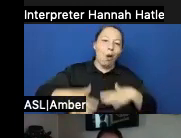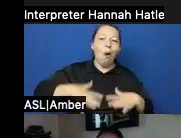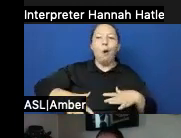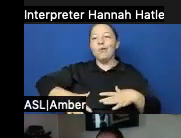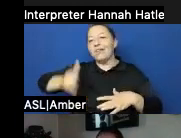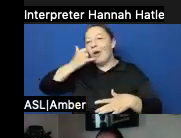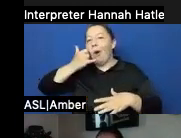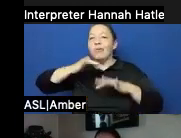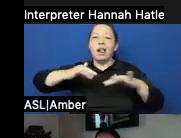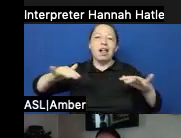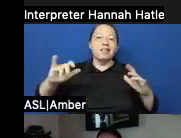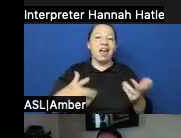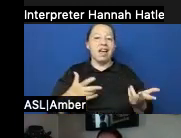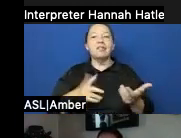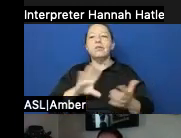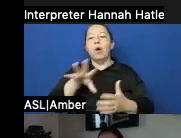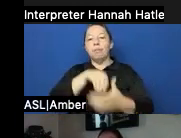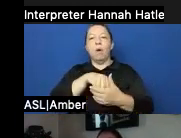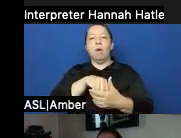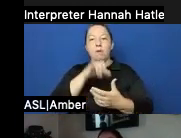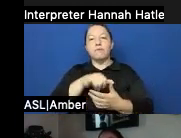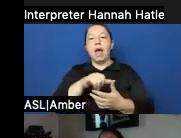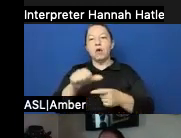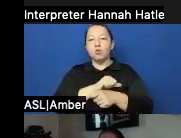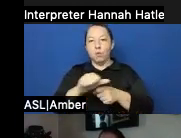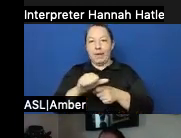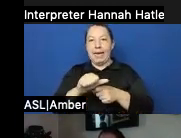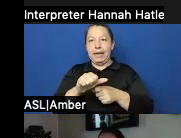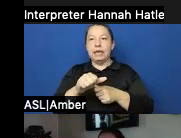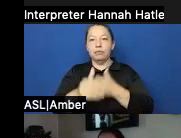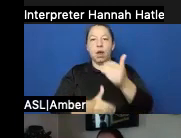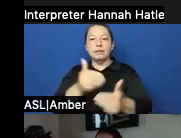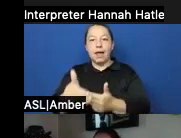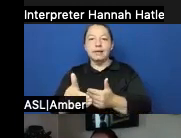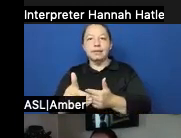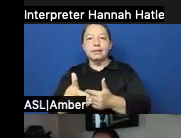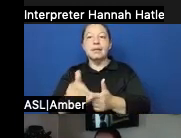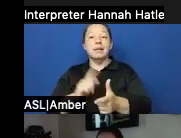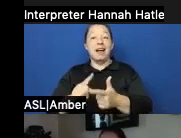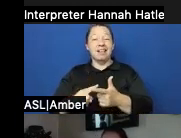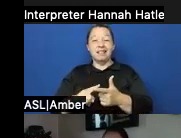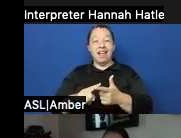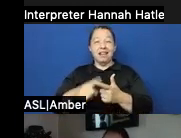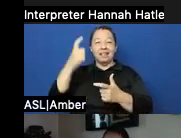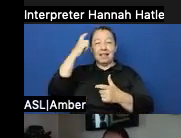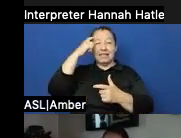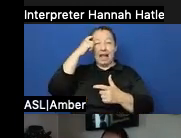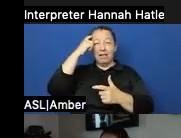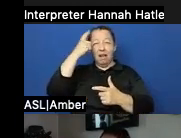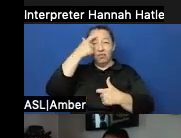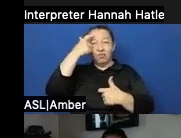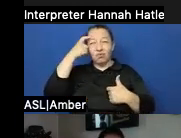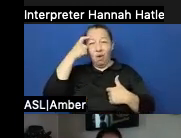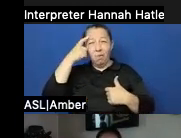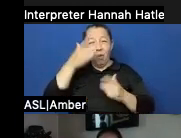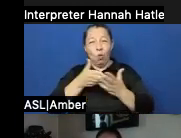grooming, to keep that relationship built. And then the psychological traumas and exploitation can happen over time. It's not just